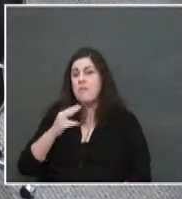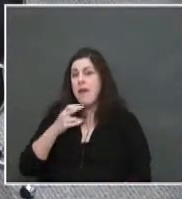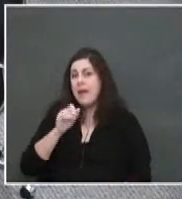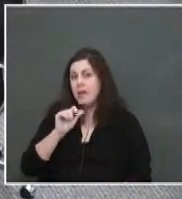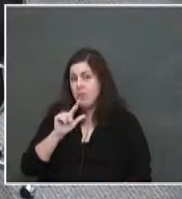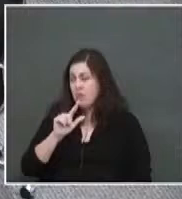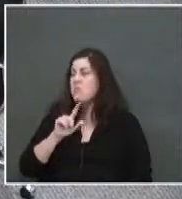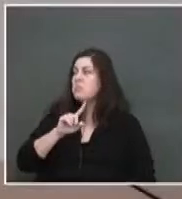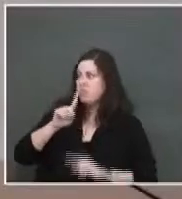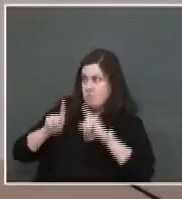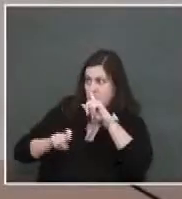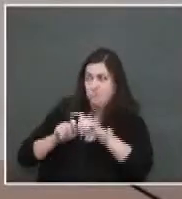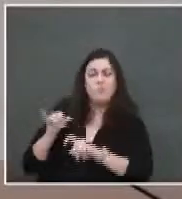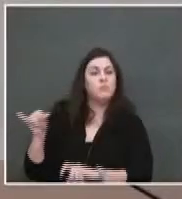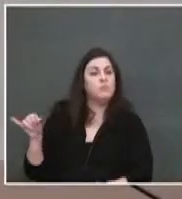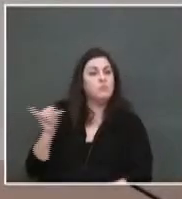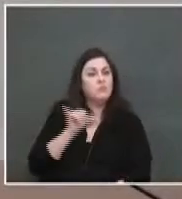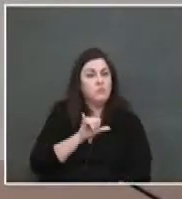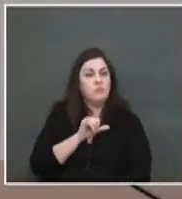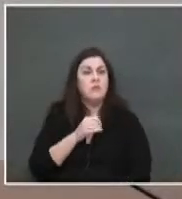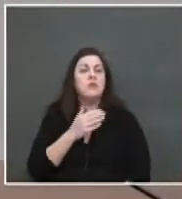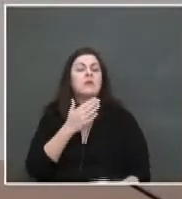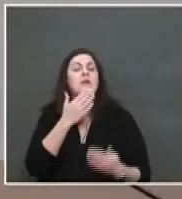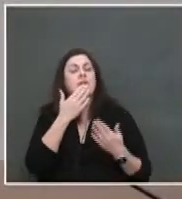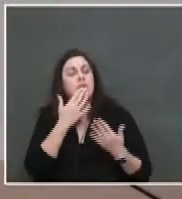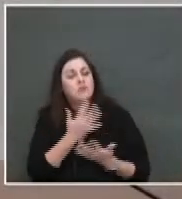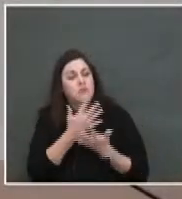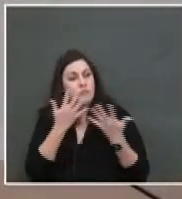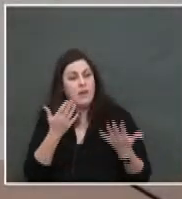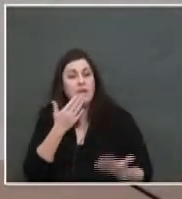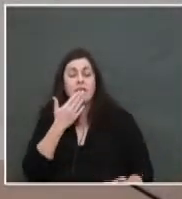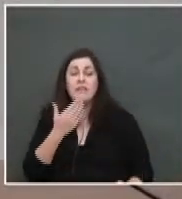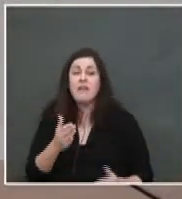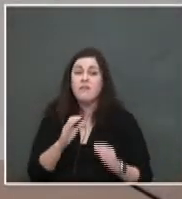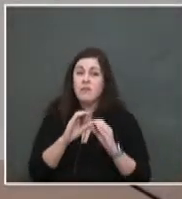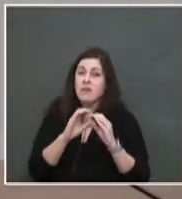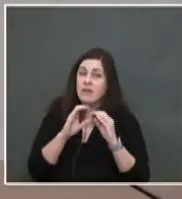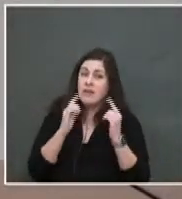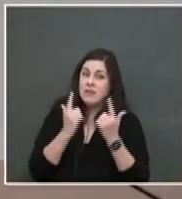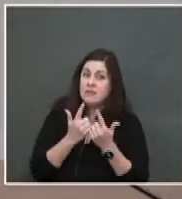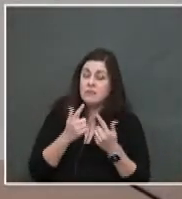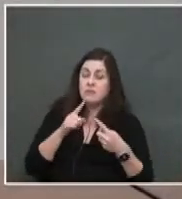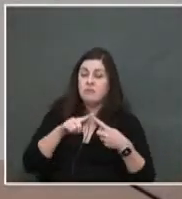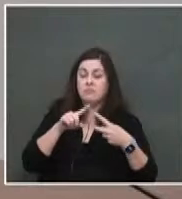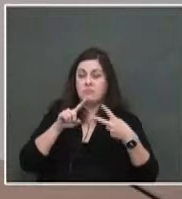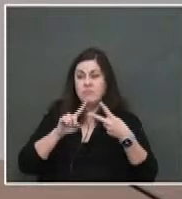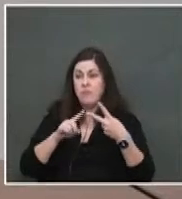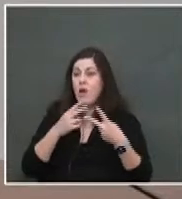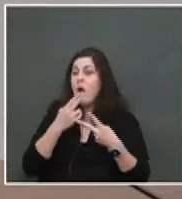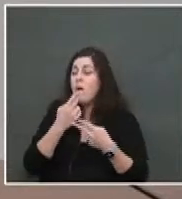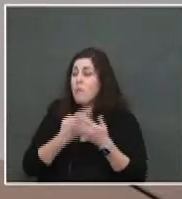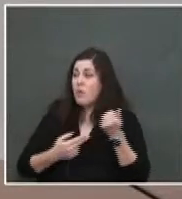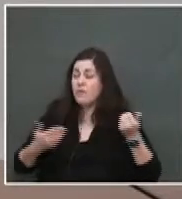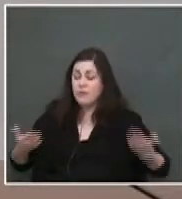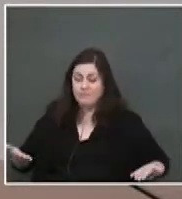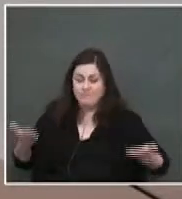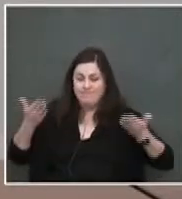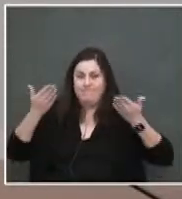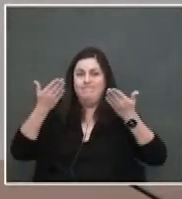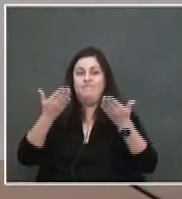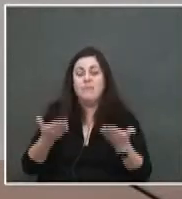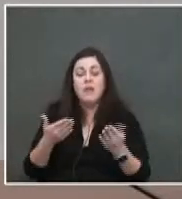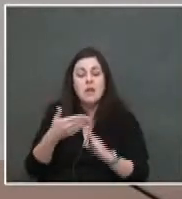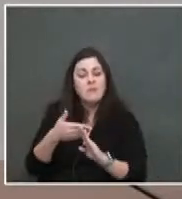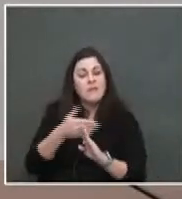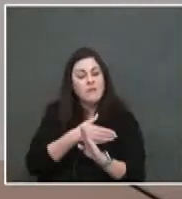questions. Thanks so much, Maria, and thanks to Council Members Balaez and Dr. Rocha Garcia for bringing this forward. Before